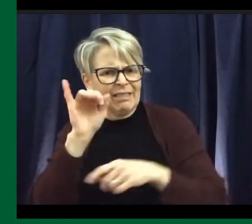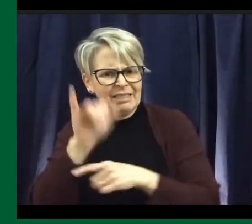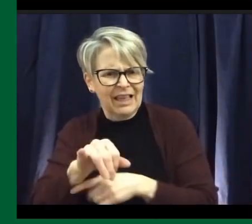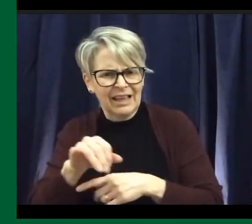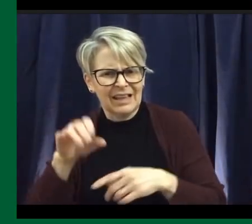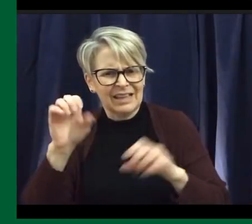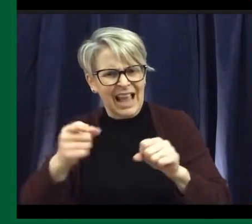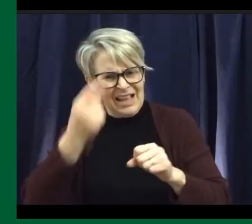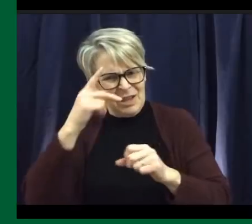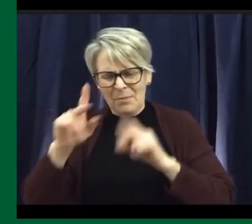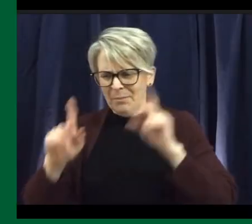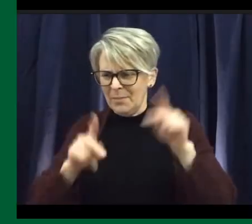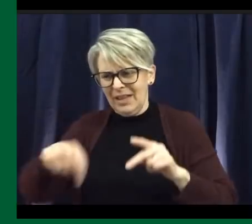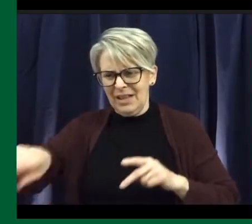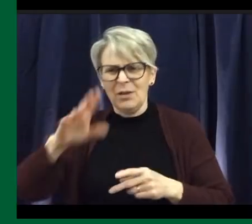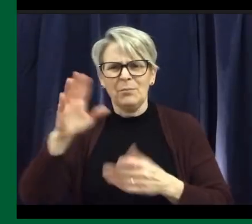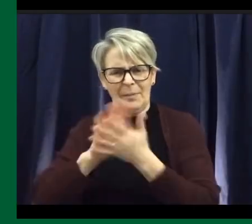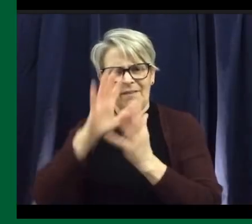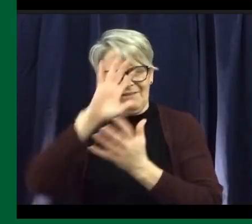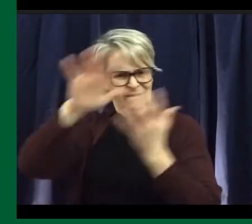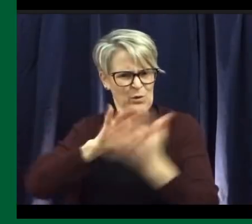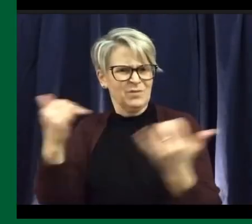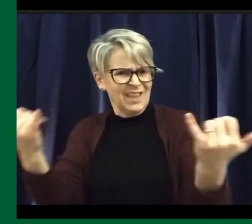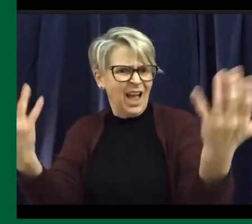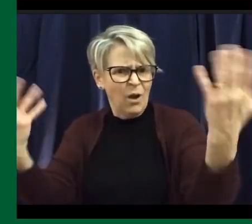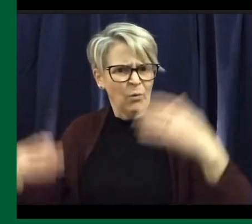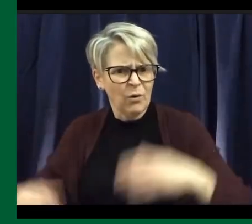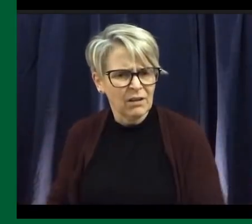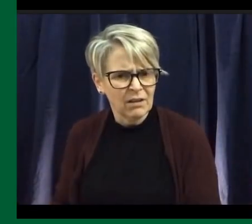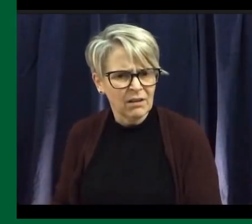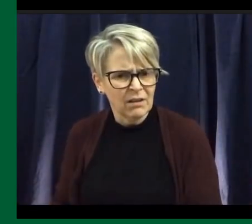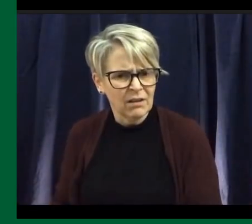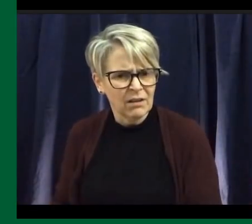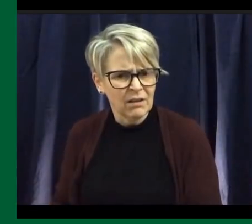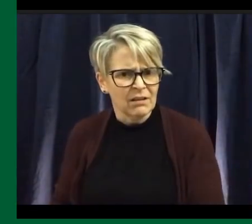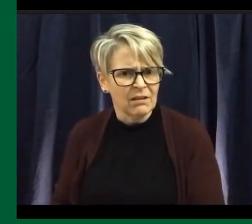how people might be very confused right now?